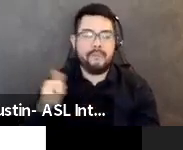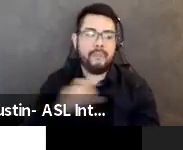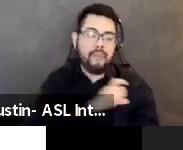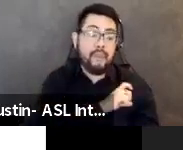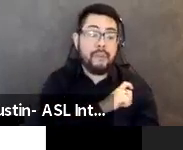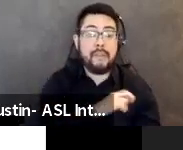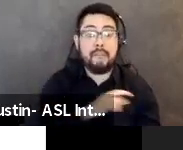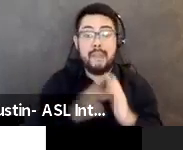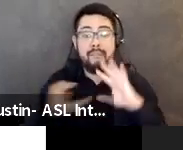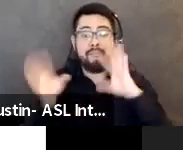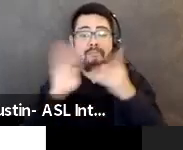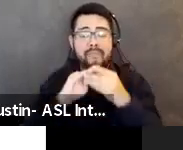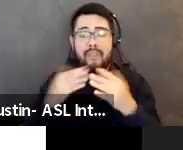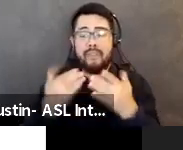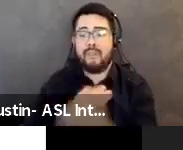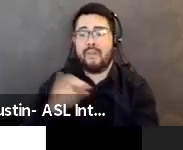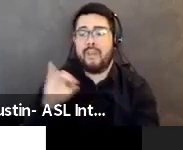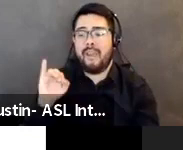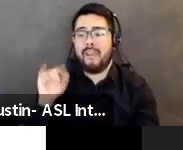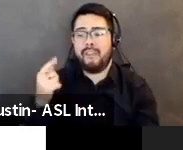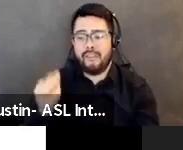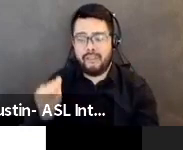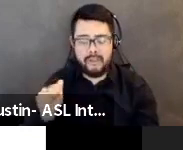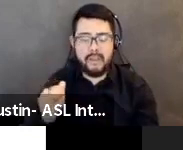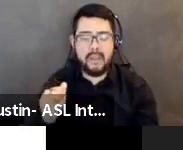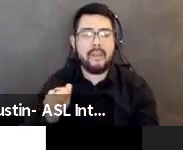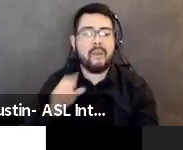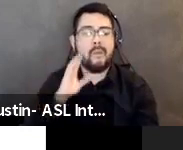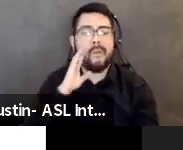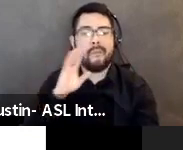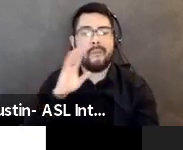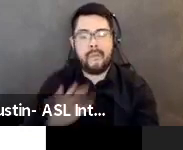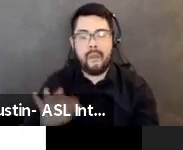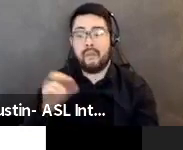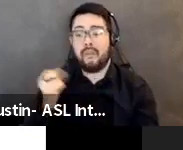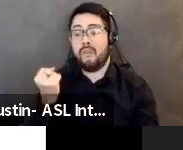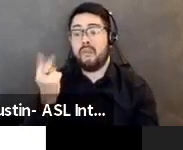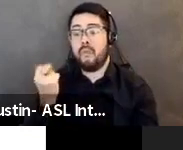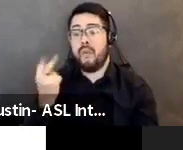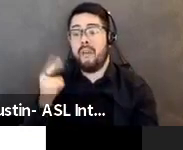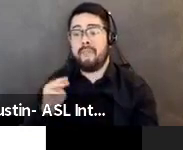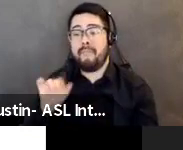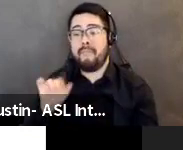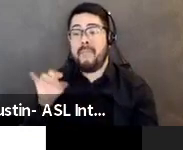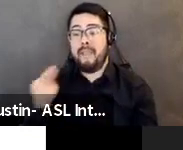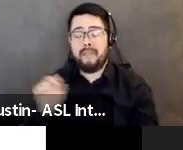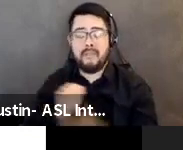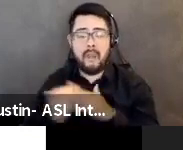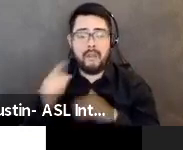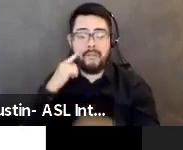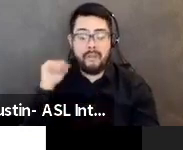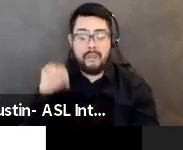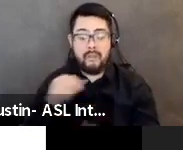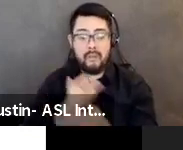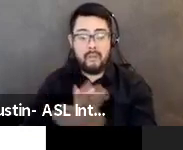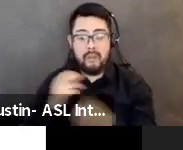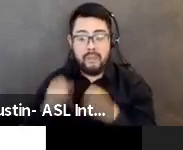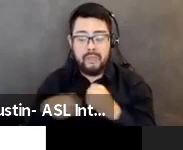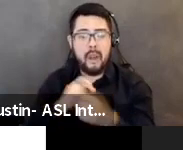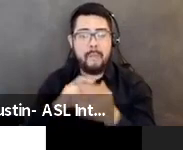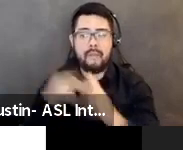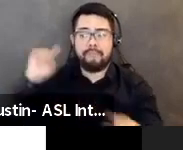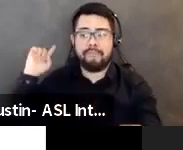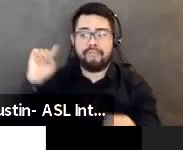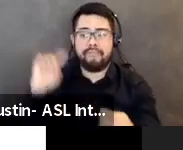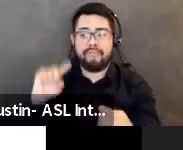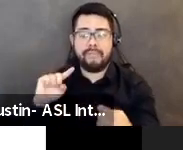new iga will be at a level of approximately 12 million dollars for this coming coming school year which is a reduction in our